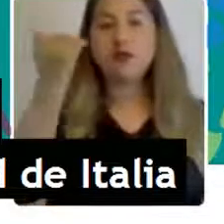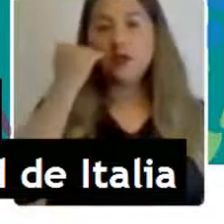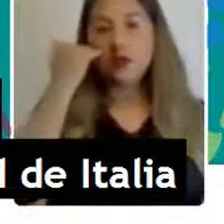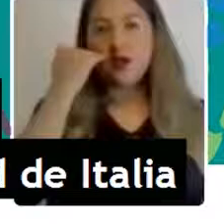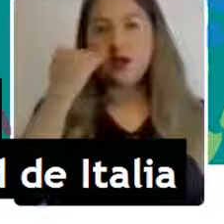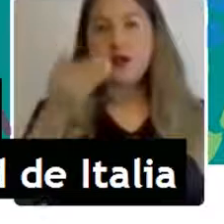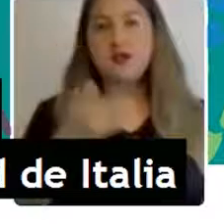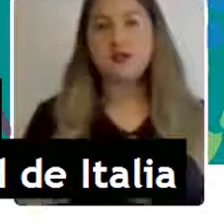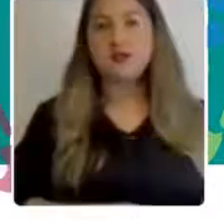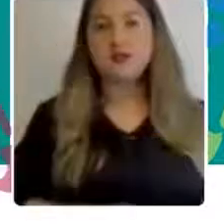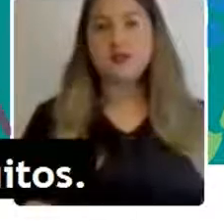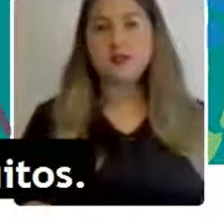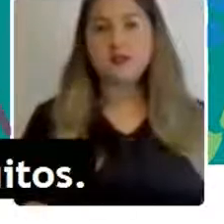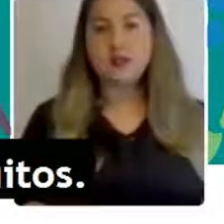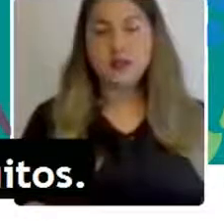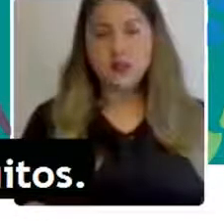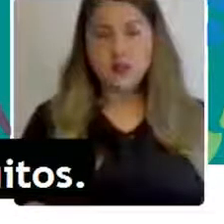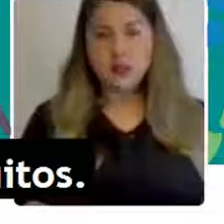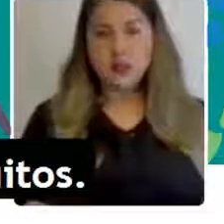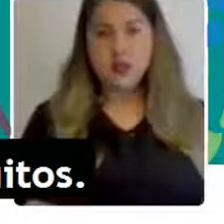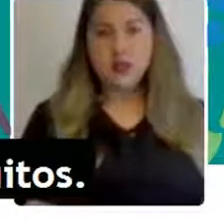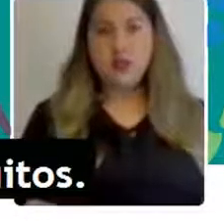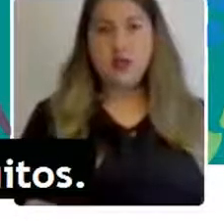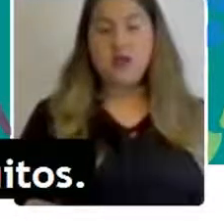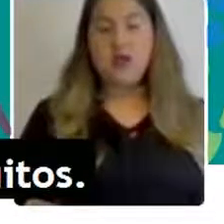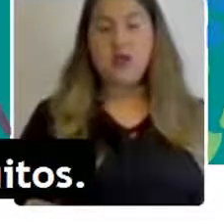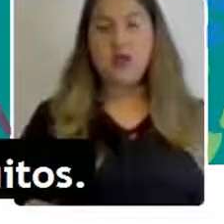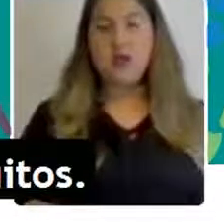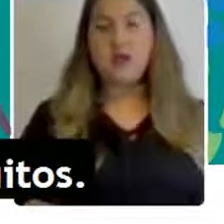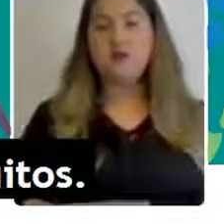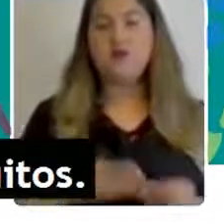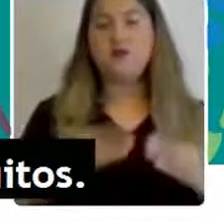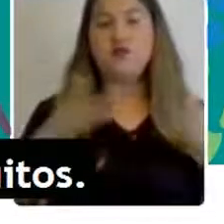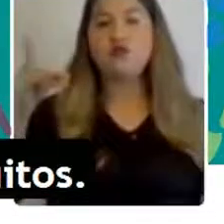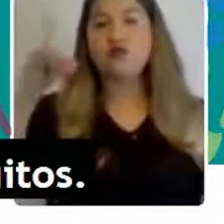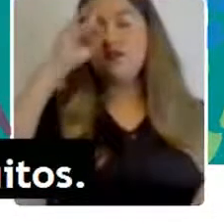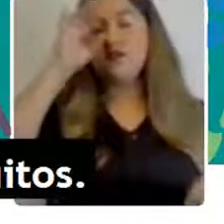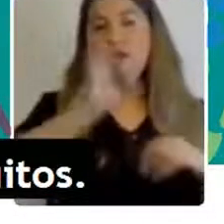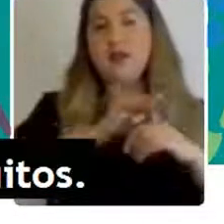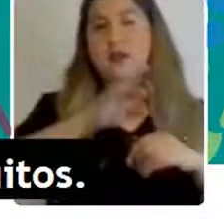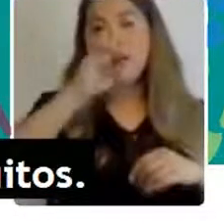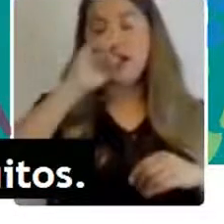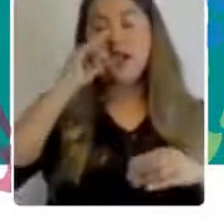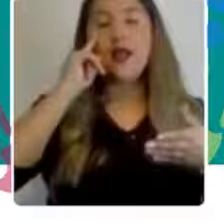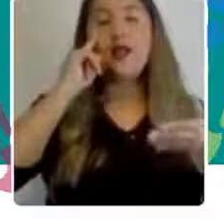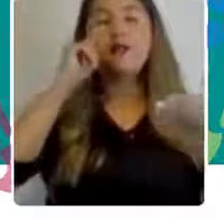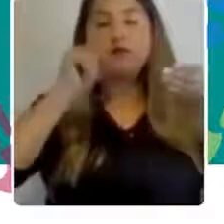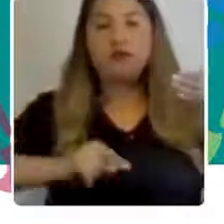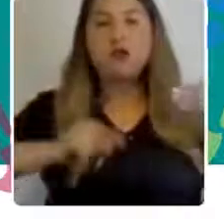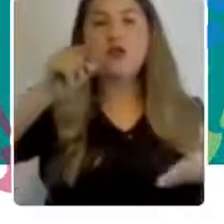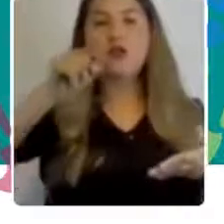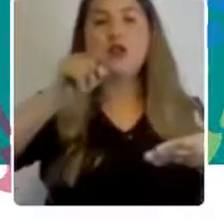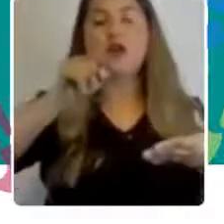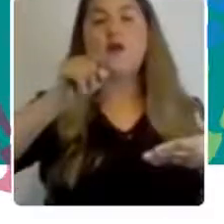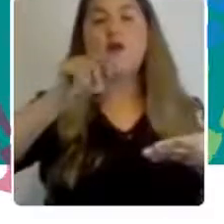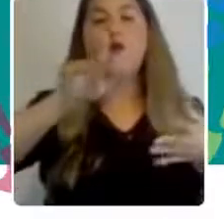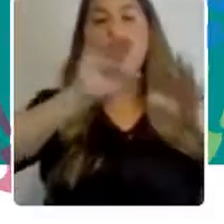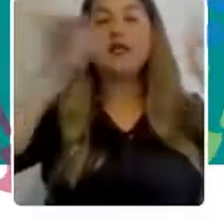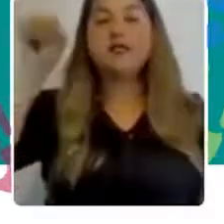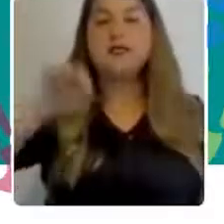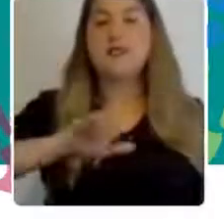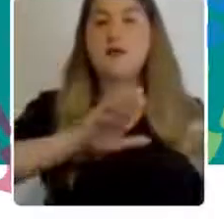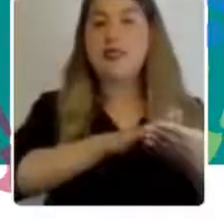Italian National Health Services. They are free of charge for diagnosis and treatment.